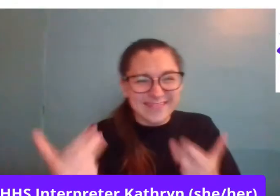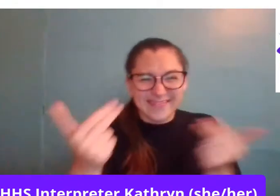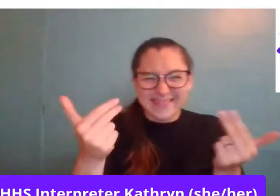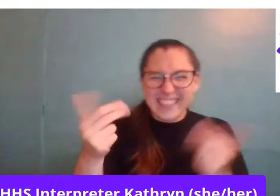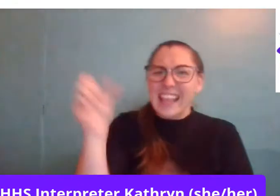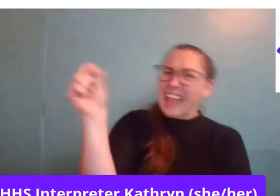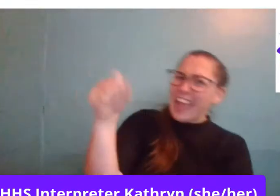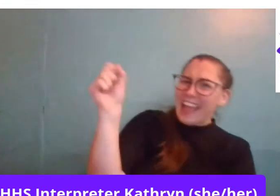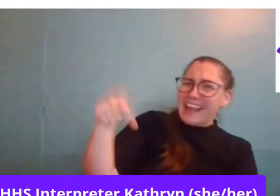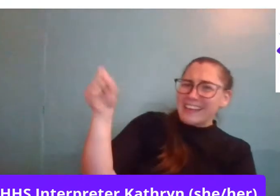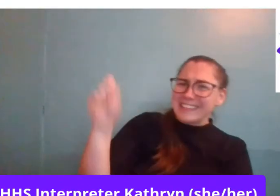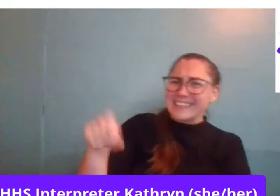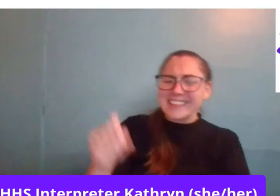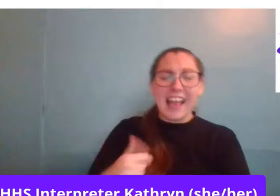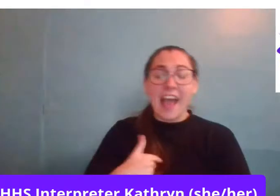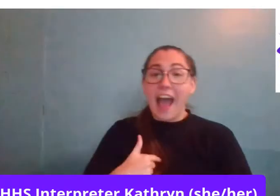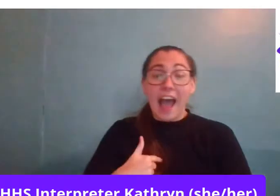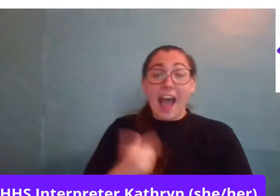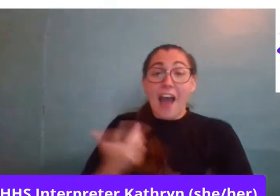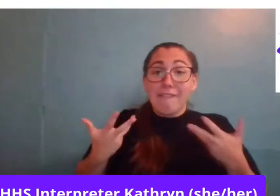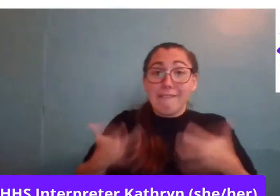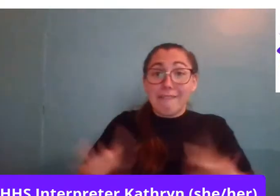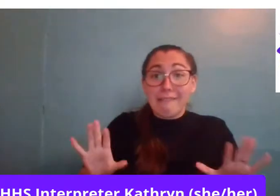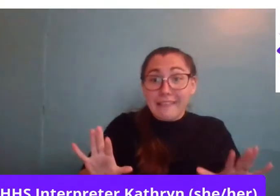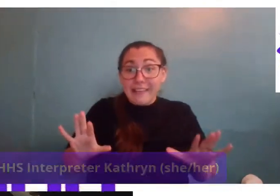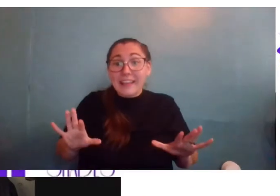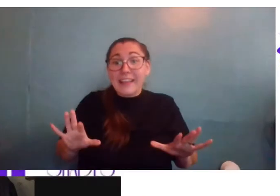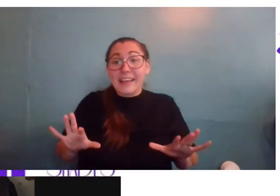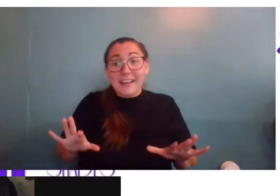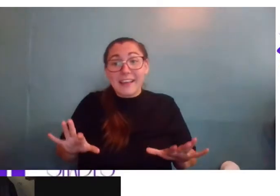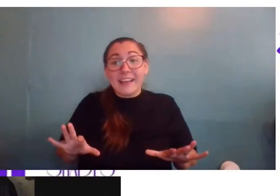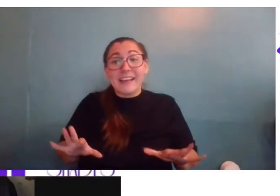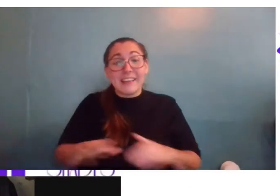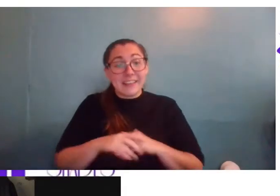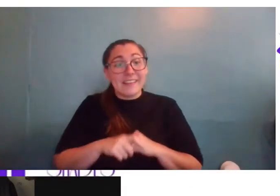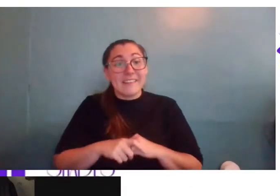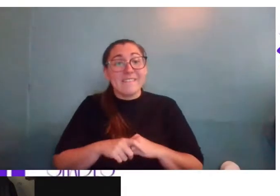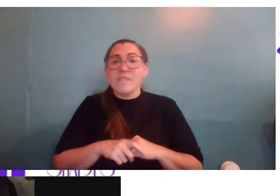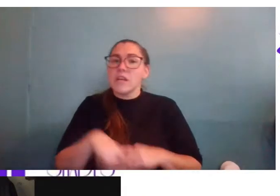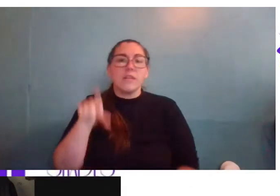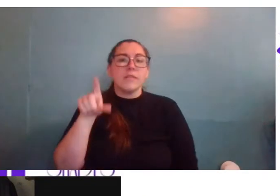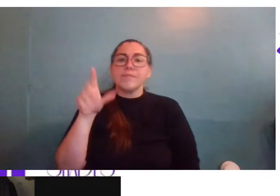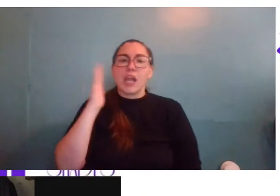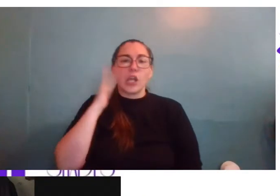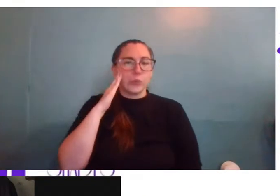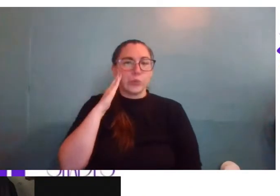Yes, yes, I yes, just yes. knew, that you had to be my friend.